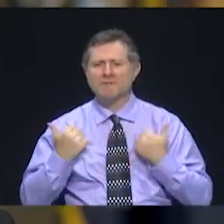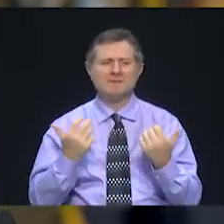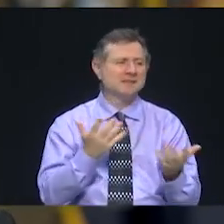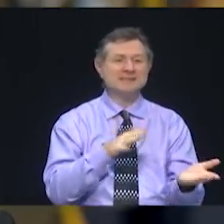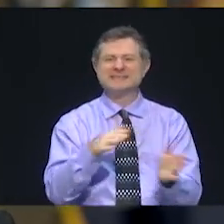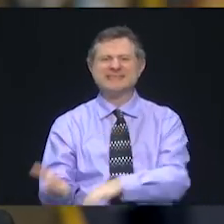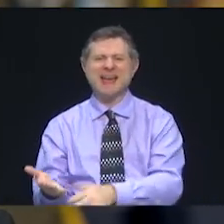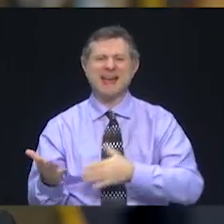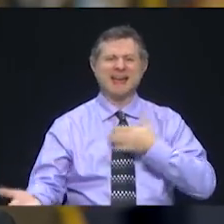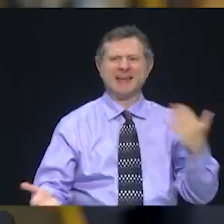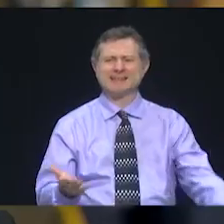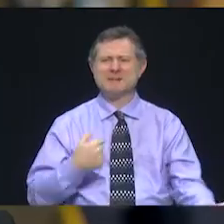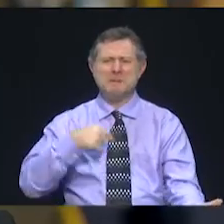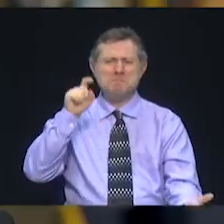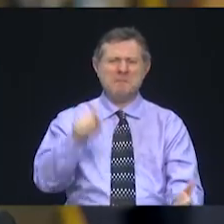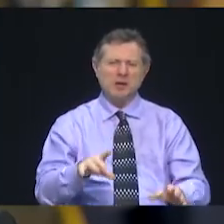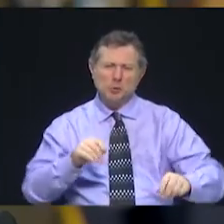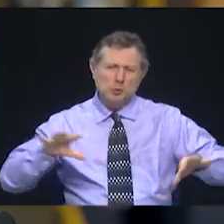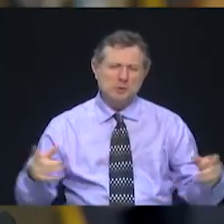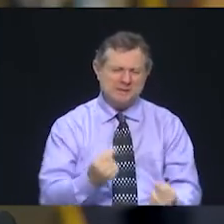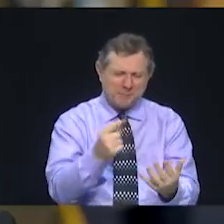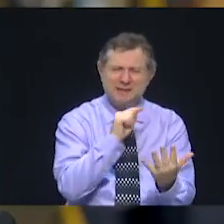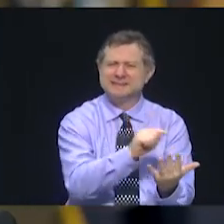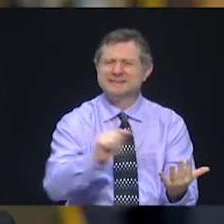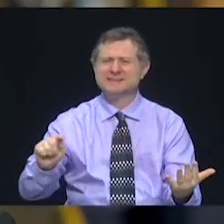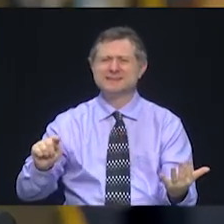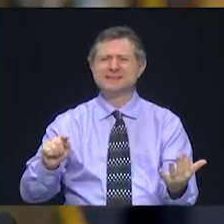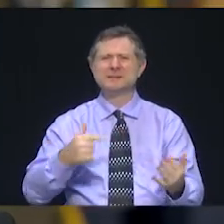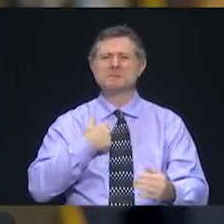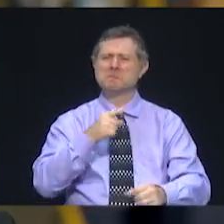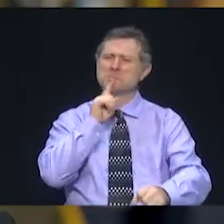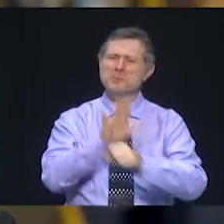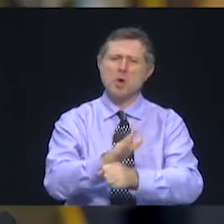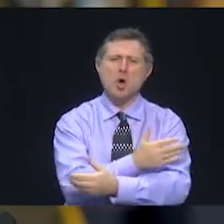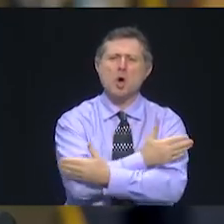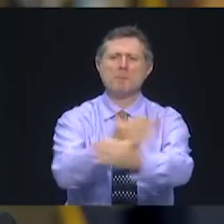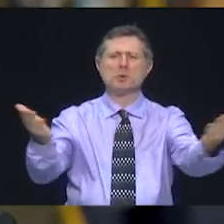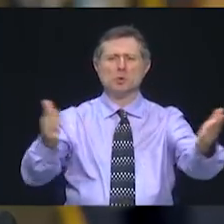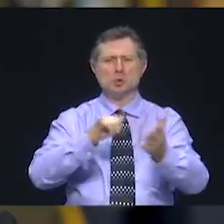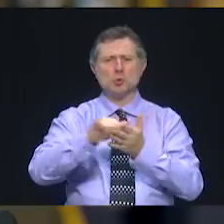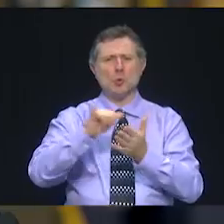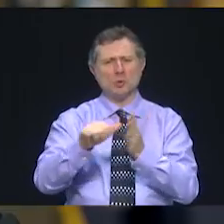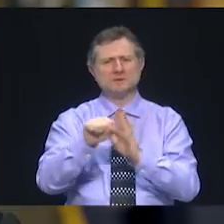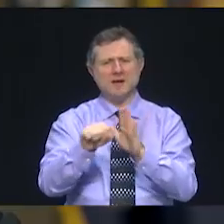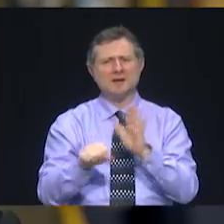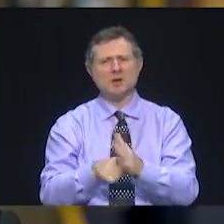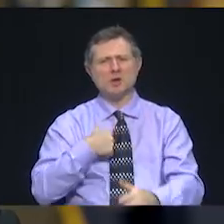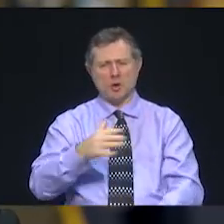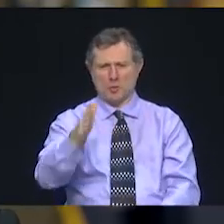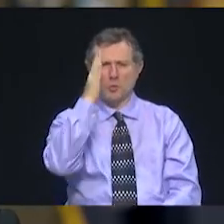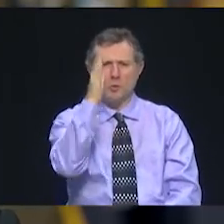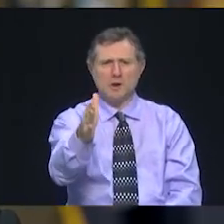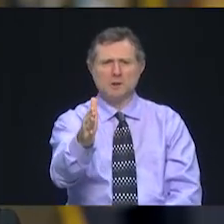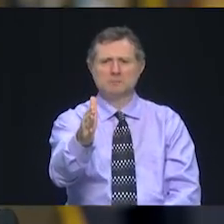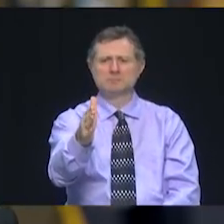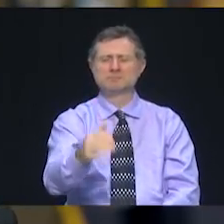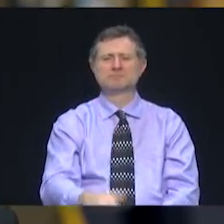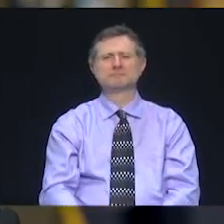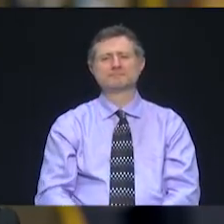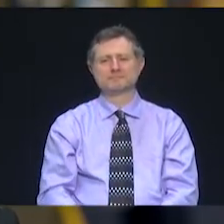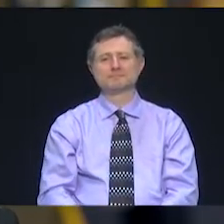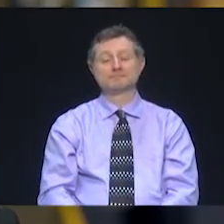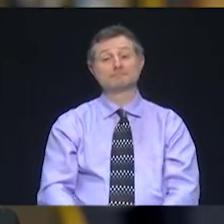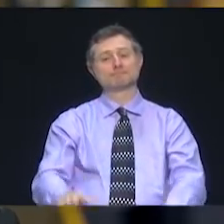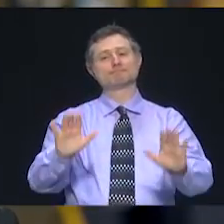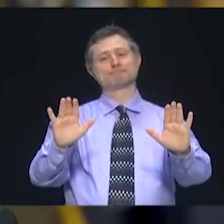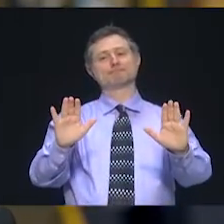the job done. I promised you that I would, and I will. But now,